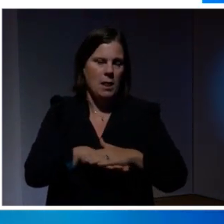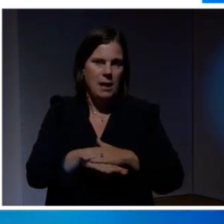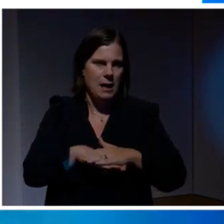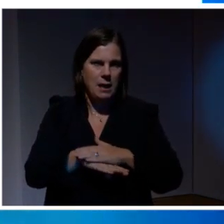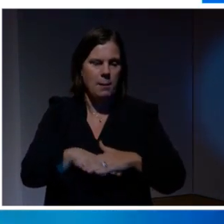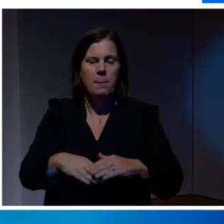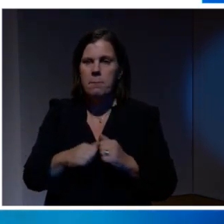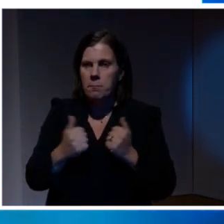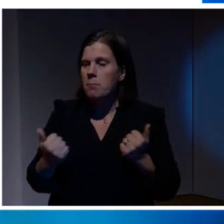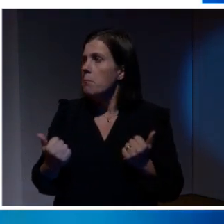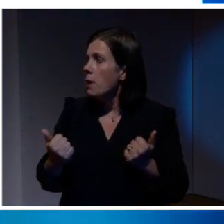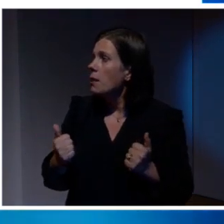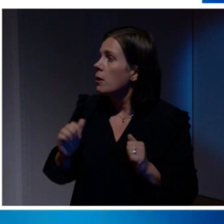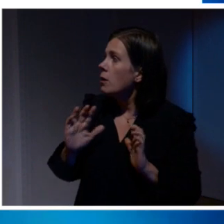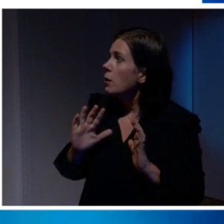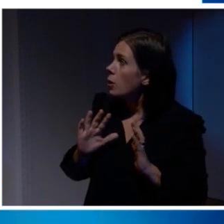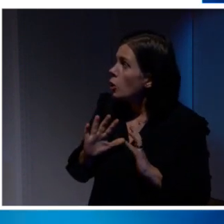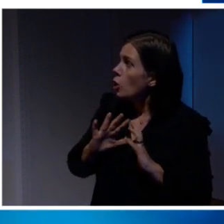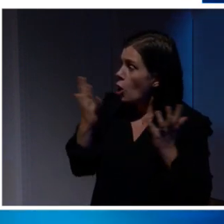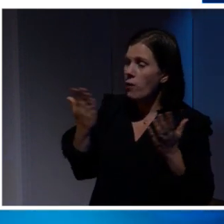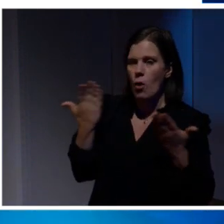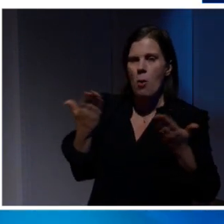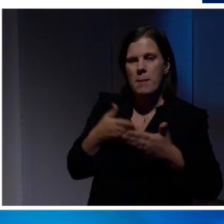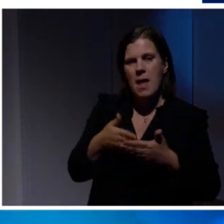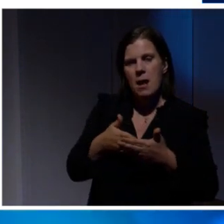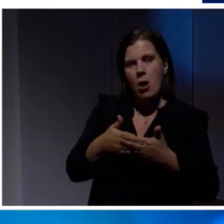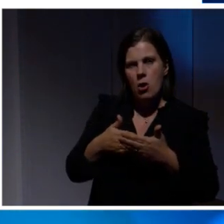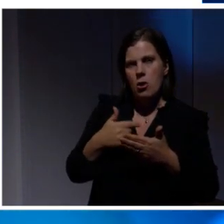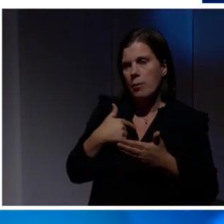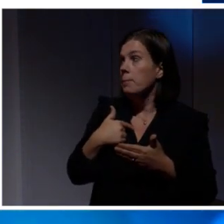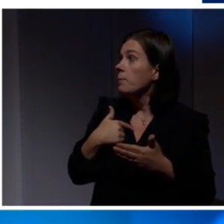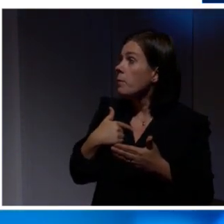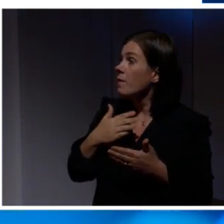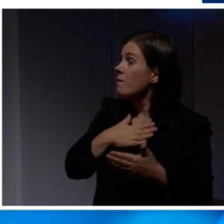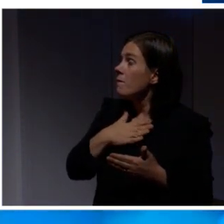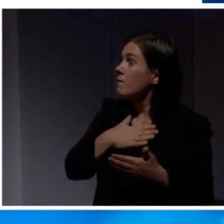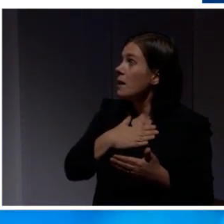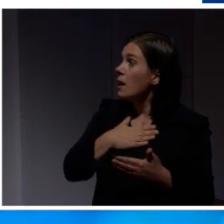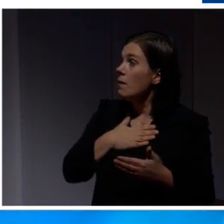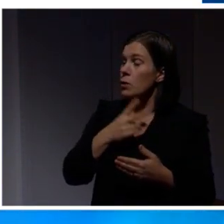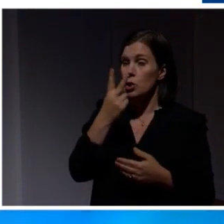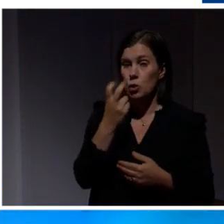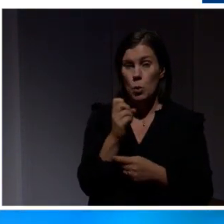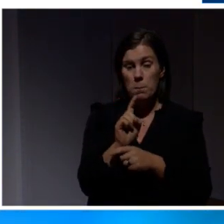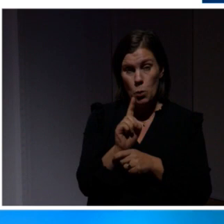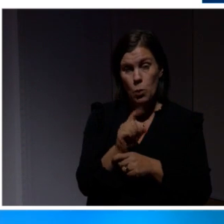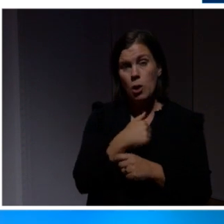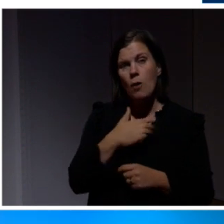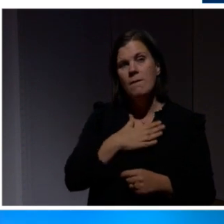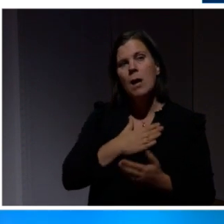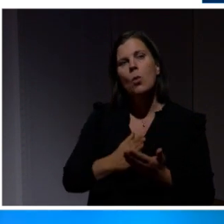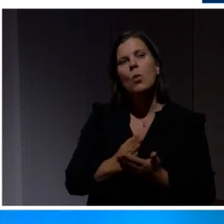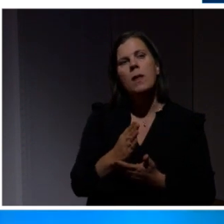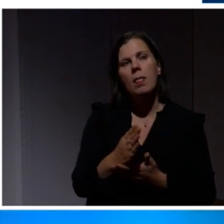a pedagogical and clear way of what the barriers could possibly be. And what I want to do now for the next 20 minutes or so is I want to go through